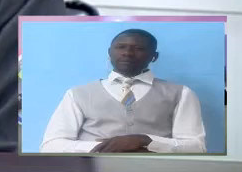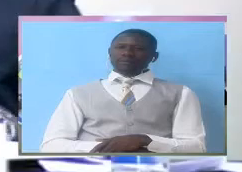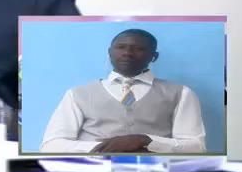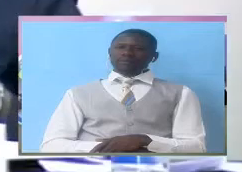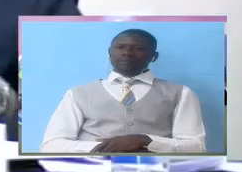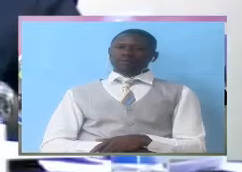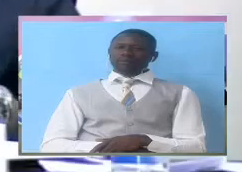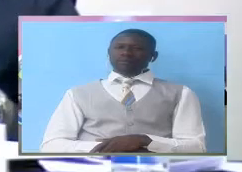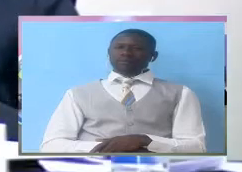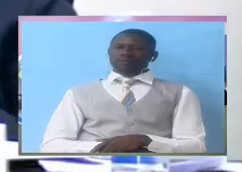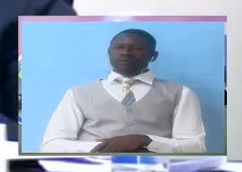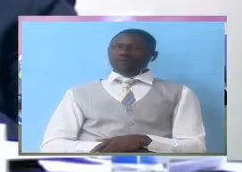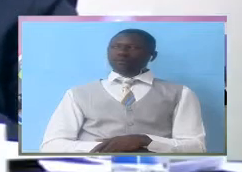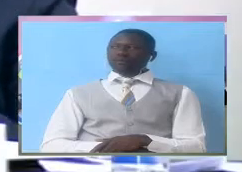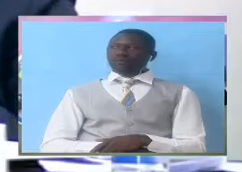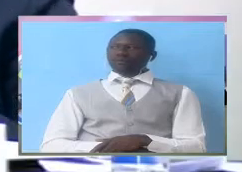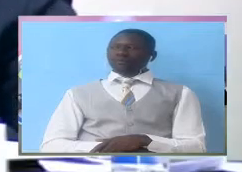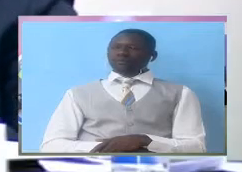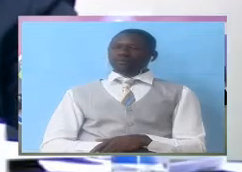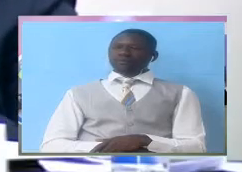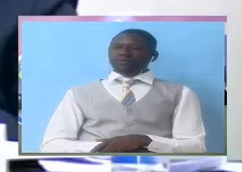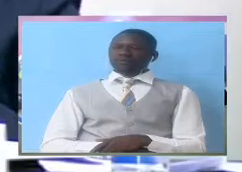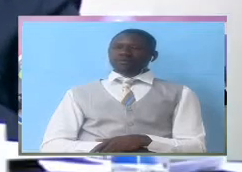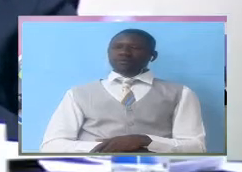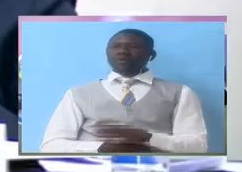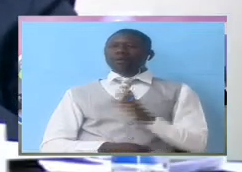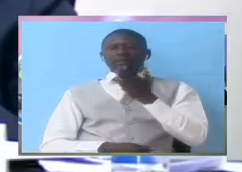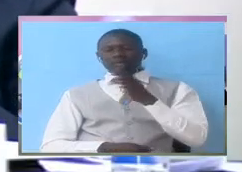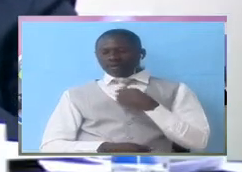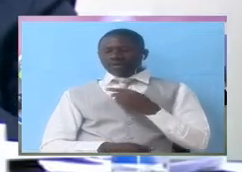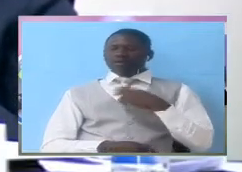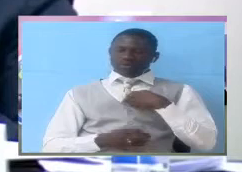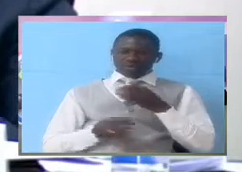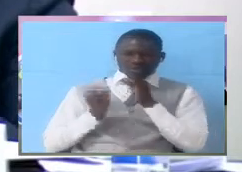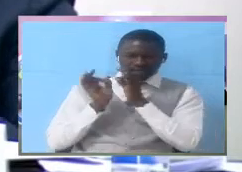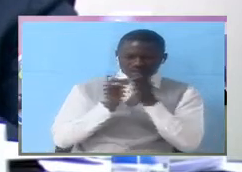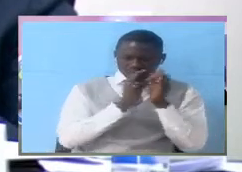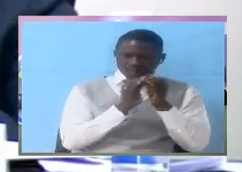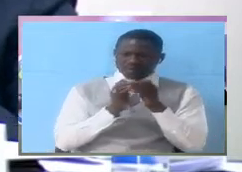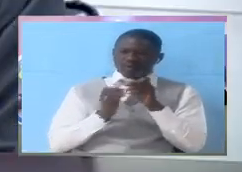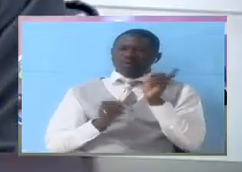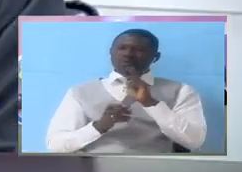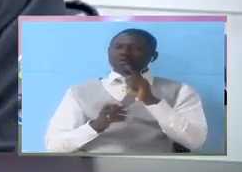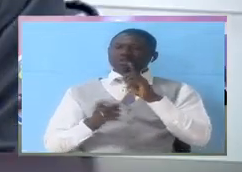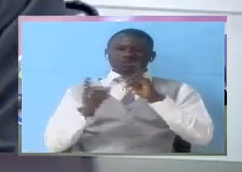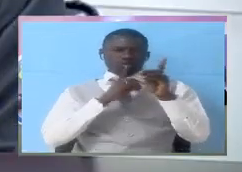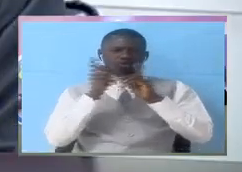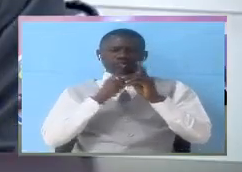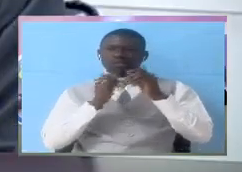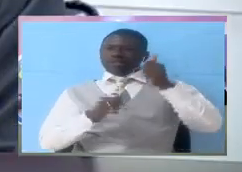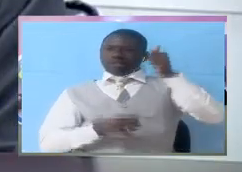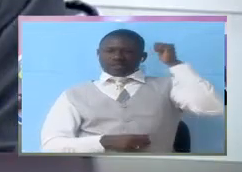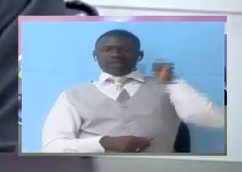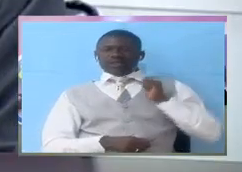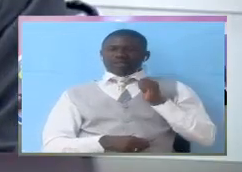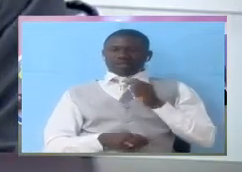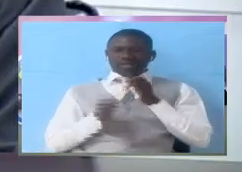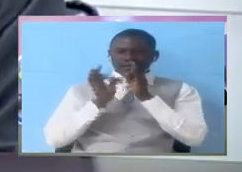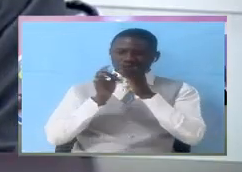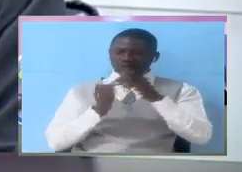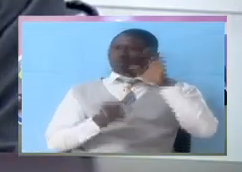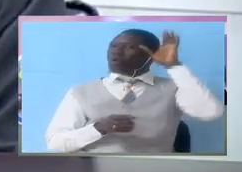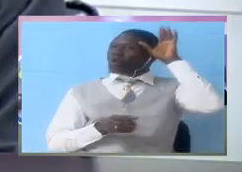Perhaps maybe I should give you a bit of background on the basis of what was discussed yesterday. Ñama